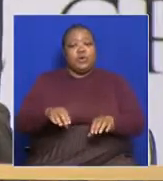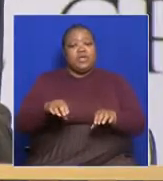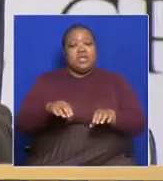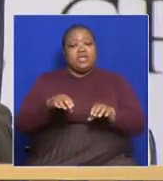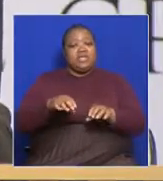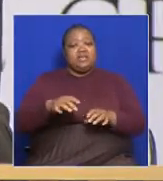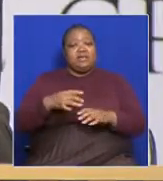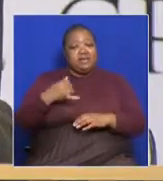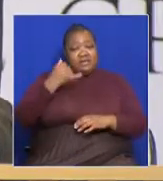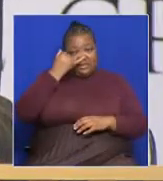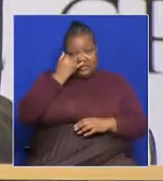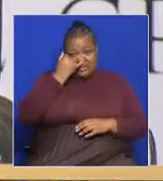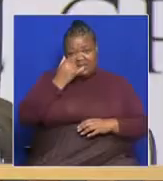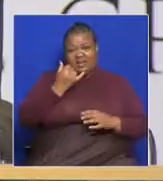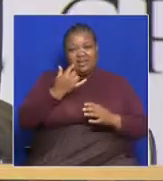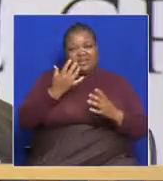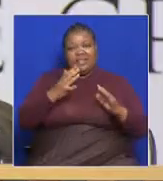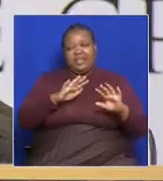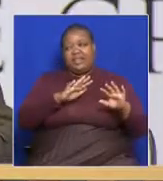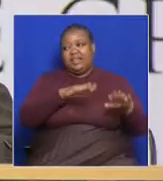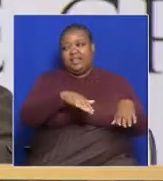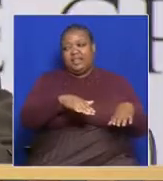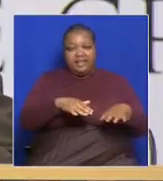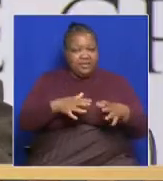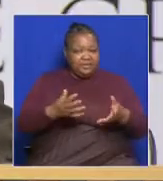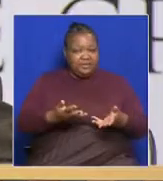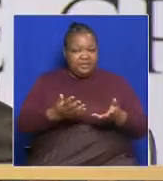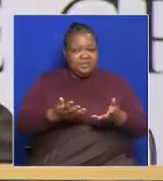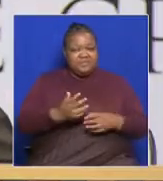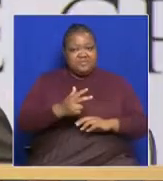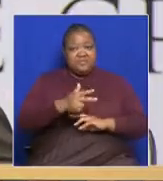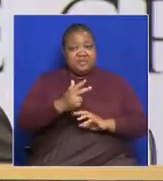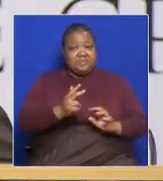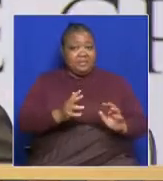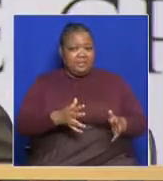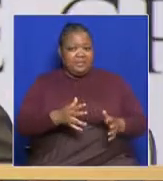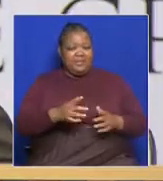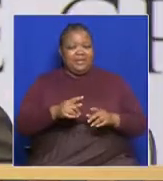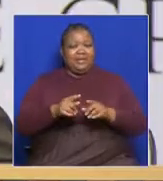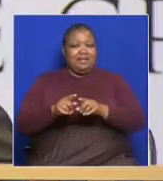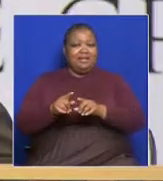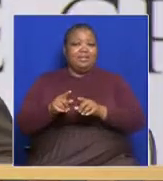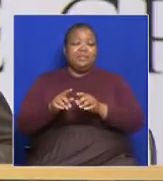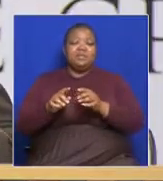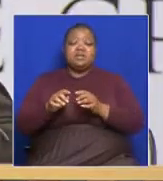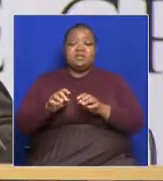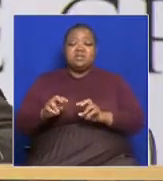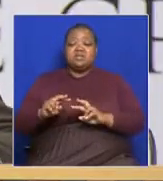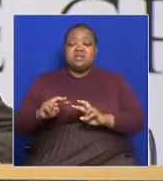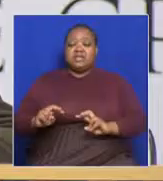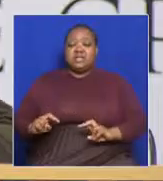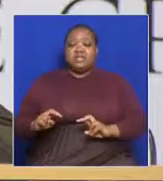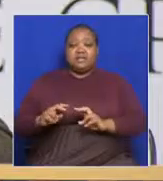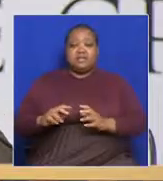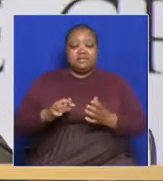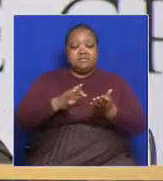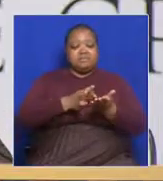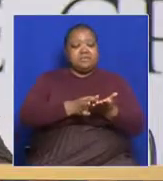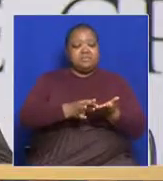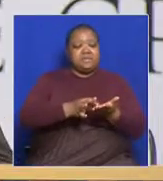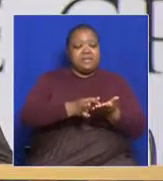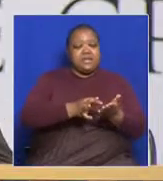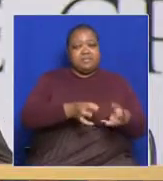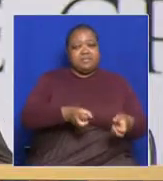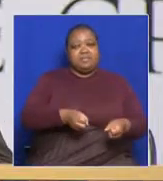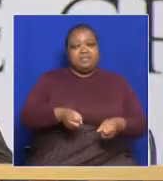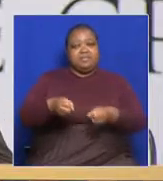to sit there. There is parallel to our investigation that I know is going to be headed nowhere. I wanted to get the ball rolling with the